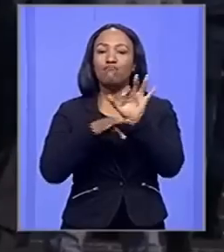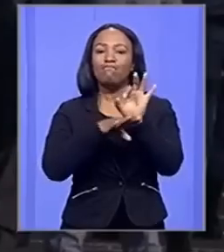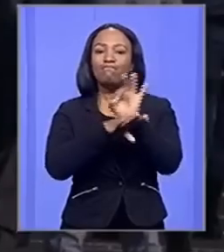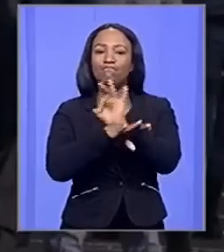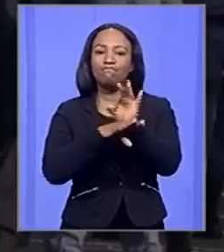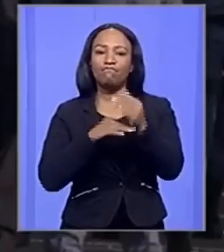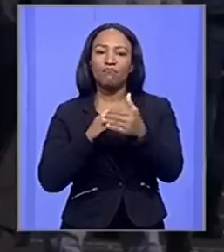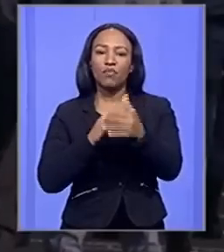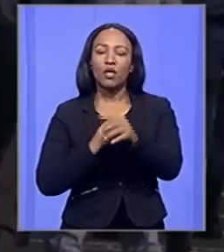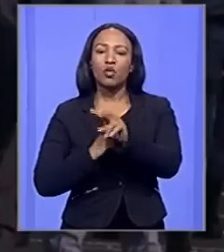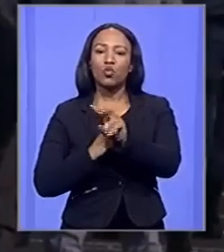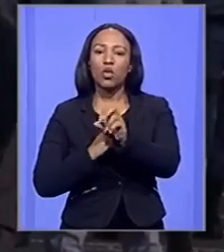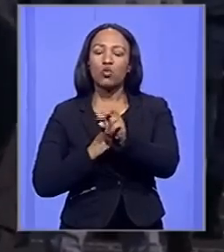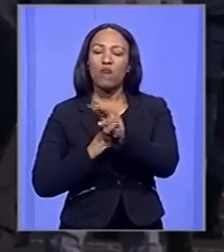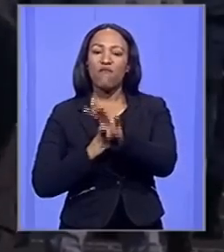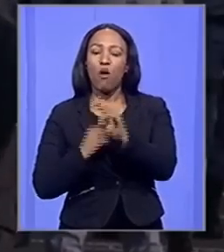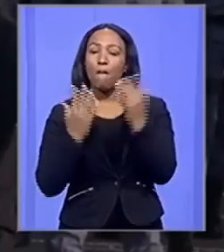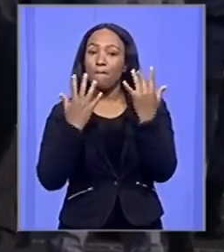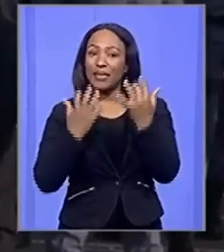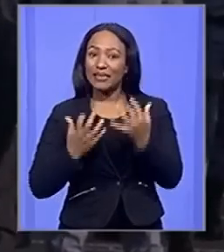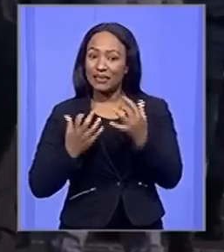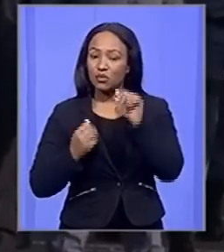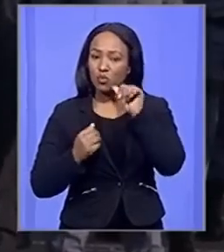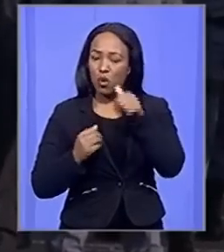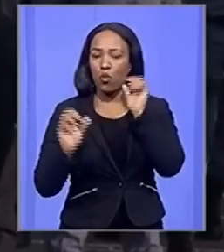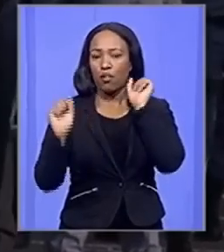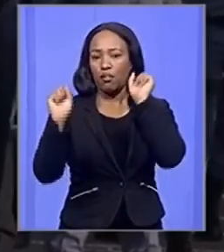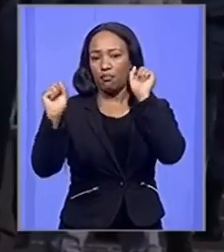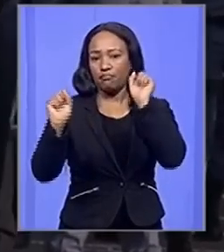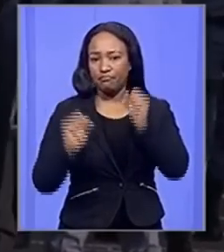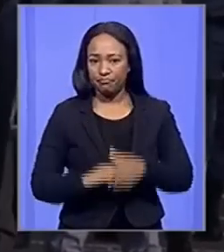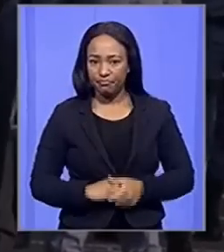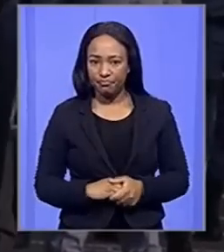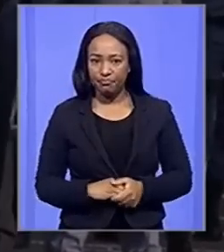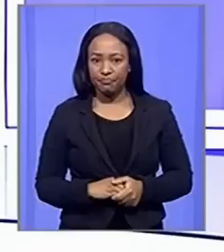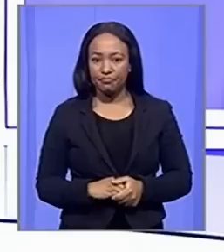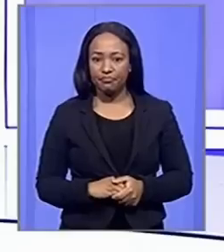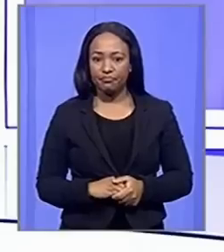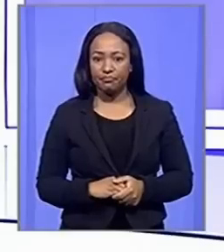mašeleng tša 2024 parlamenteng go SASSA.